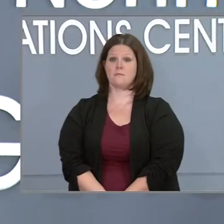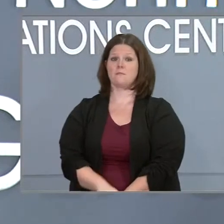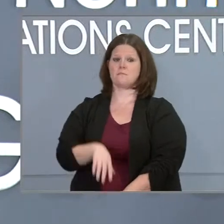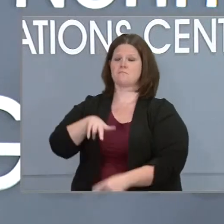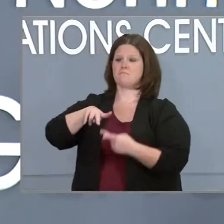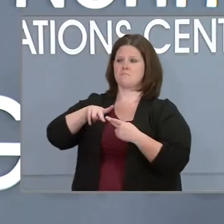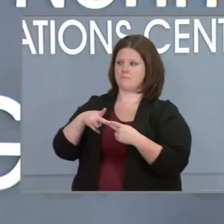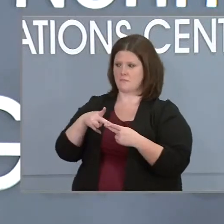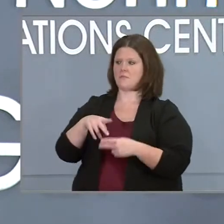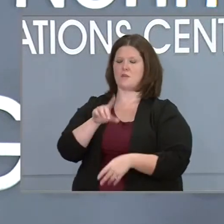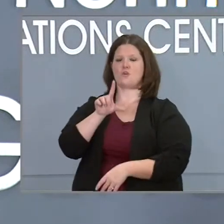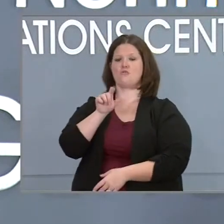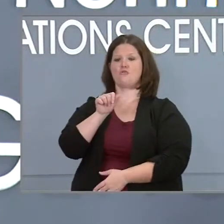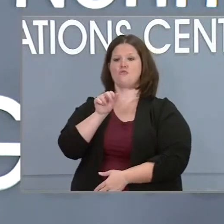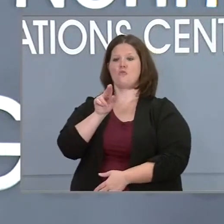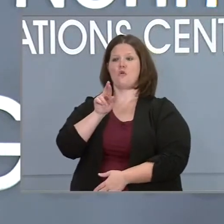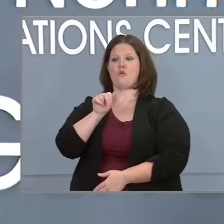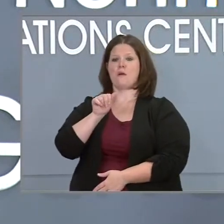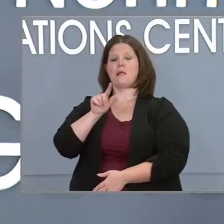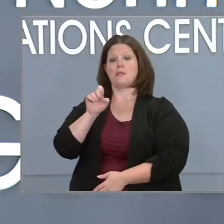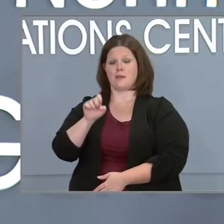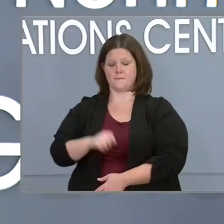Follow-up, Laura Lee, Carolina Public Press.